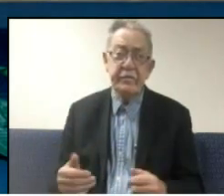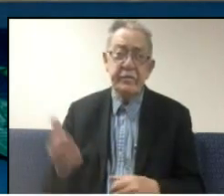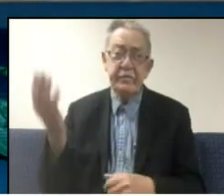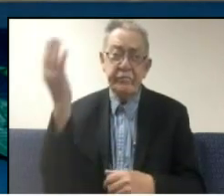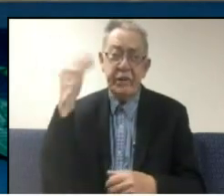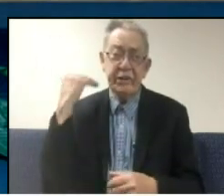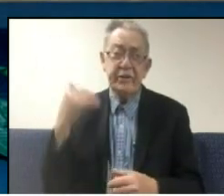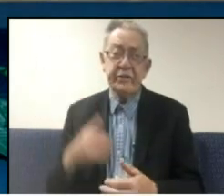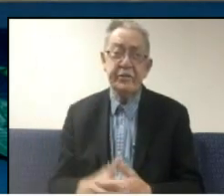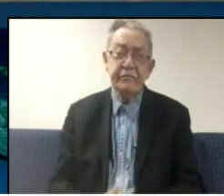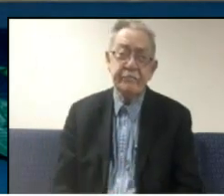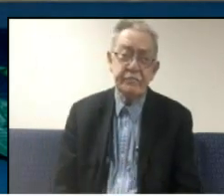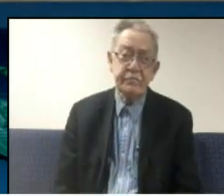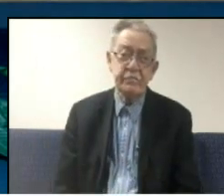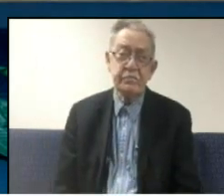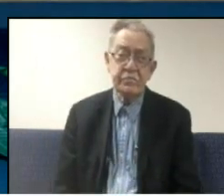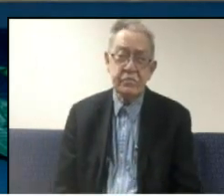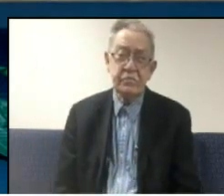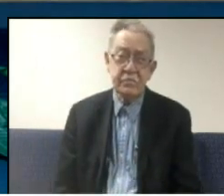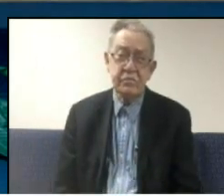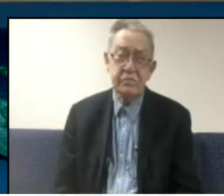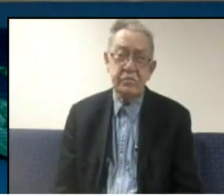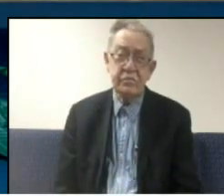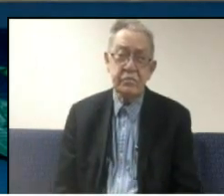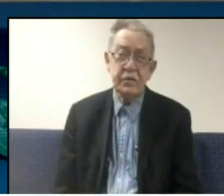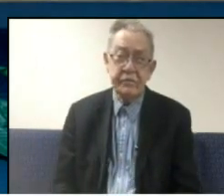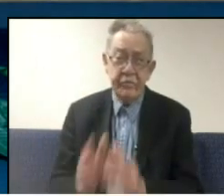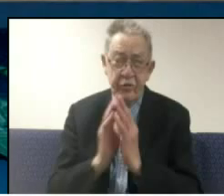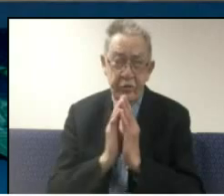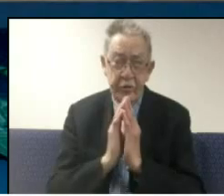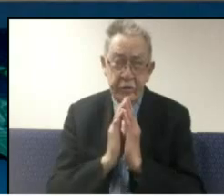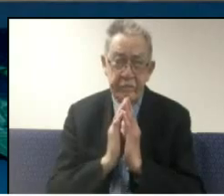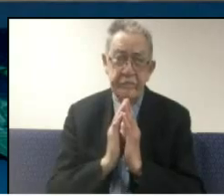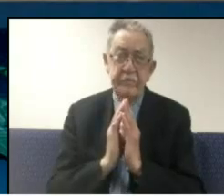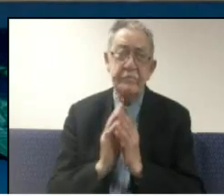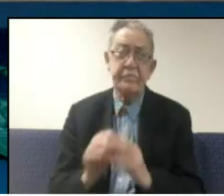And God will use you greatly. Let's pray. Father,